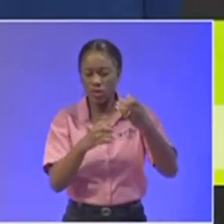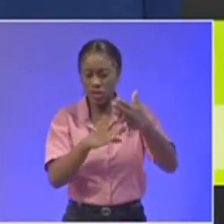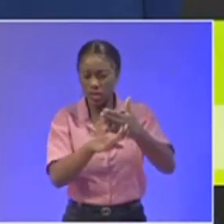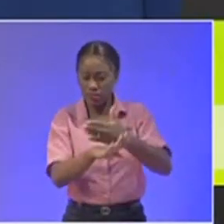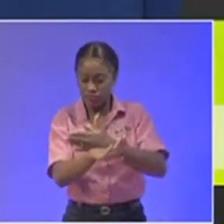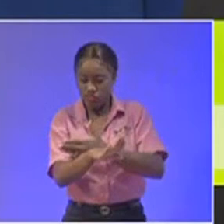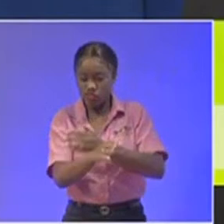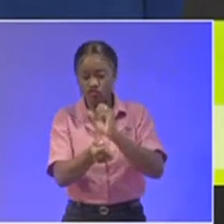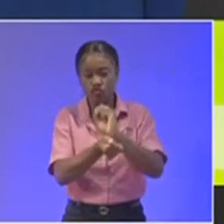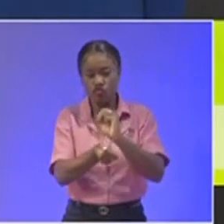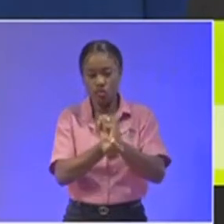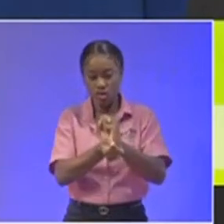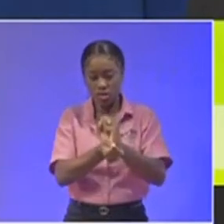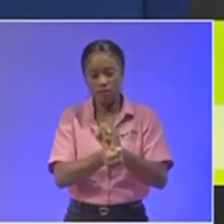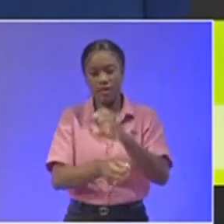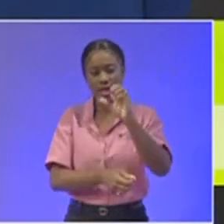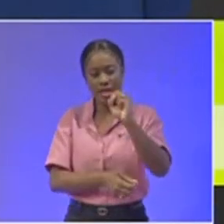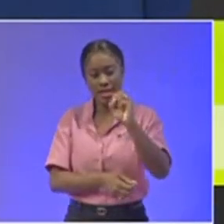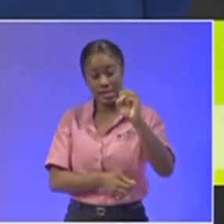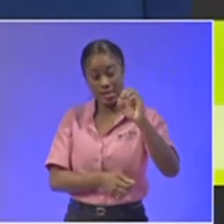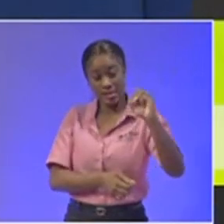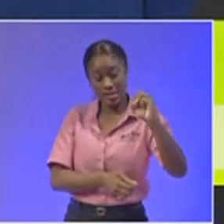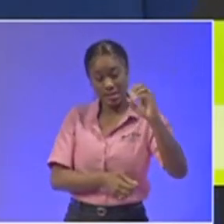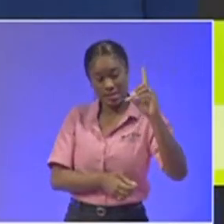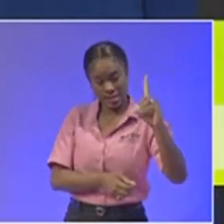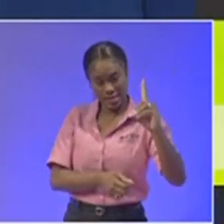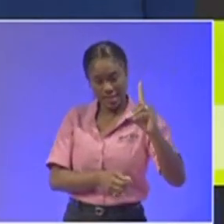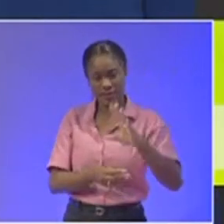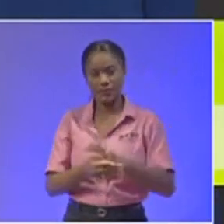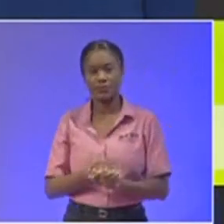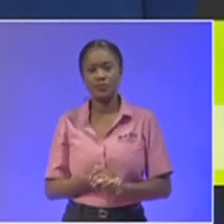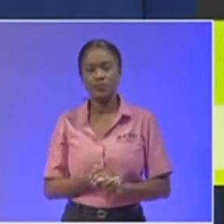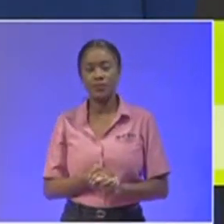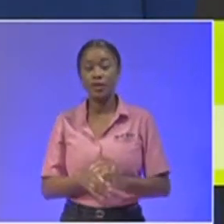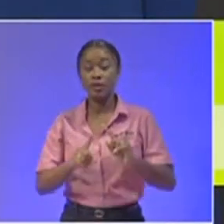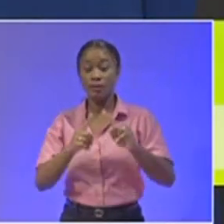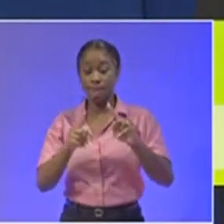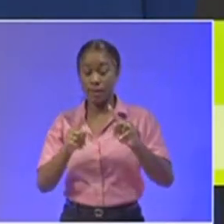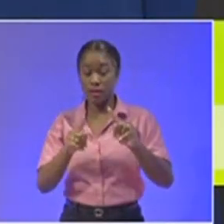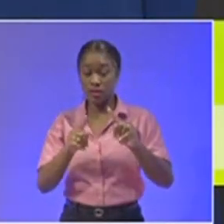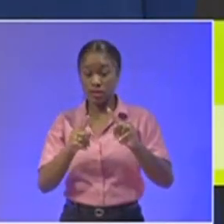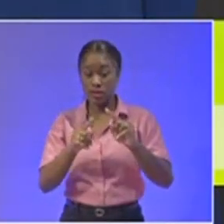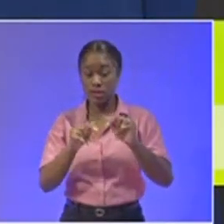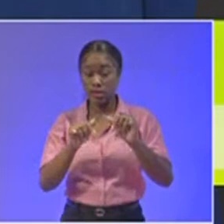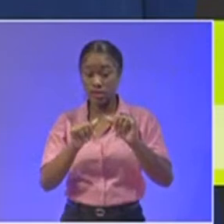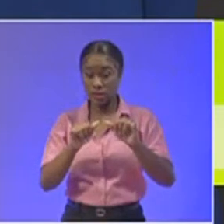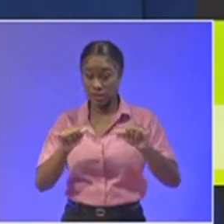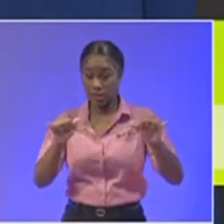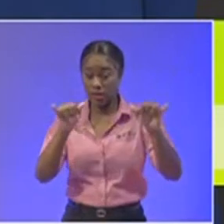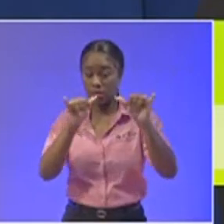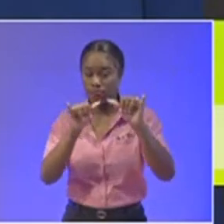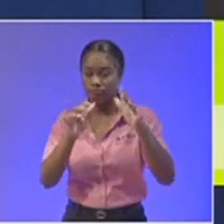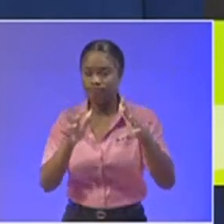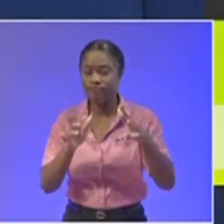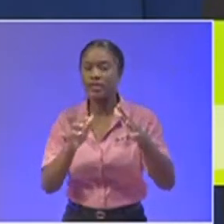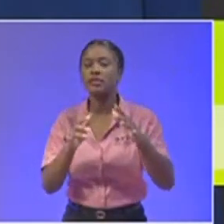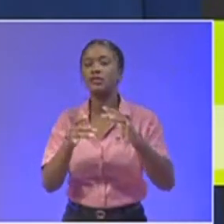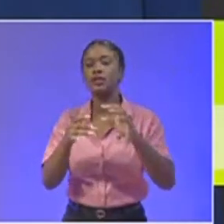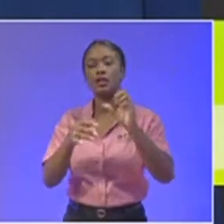student support services, but just to indicate that the model that student support services works on,